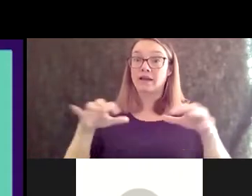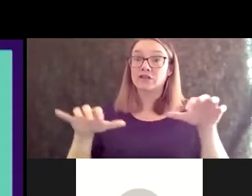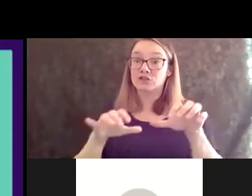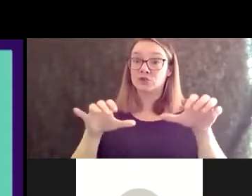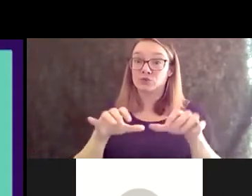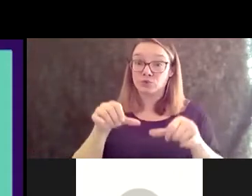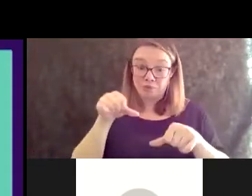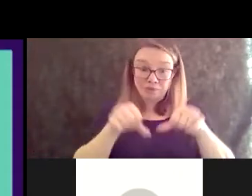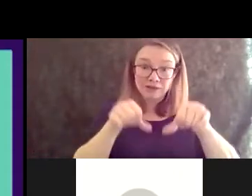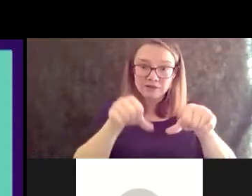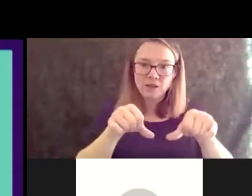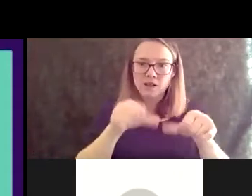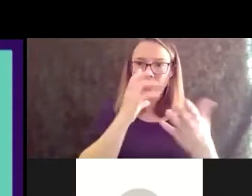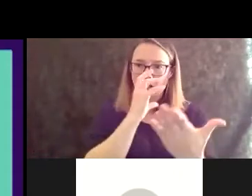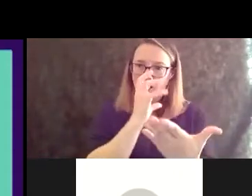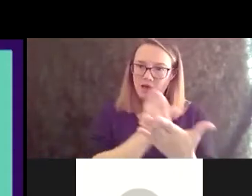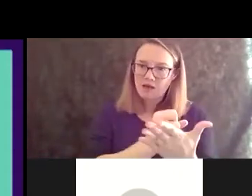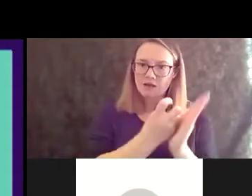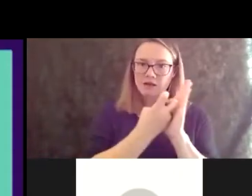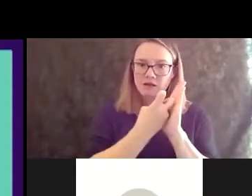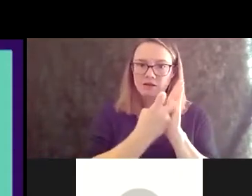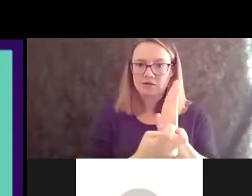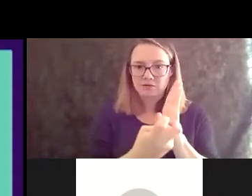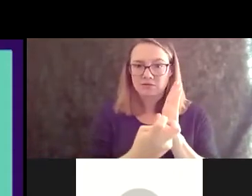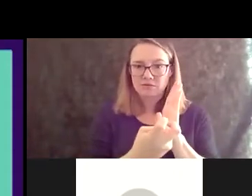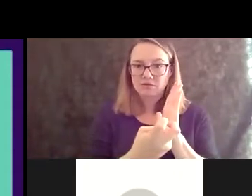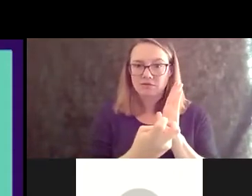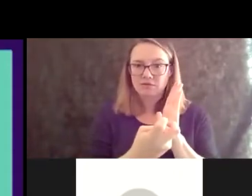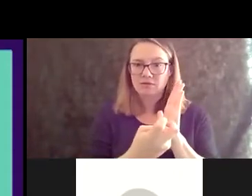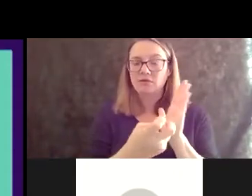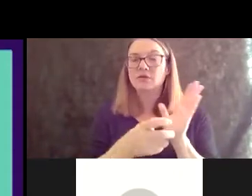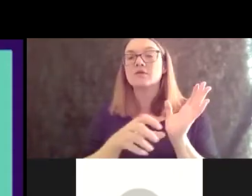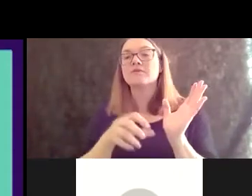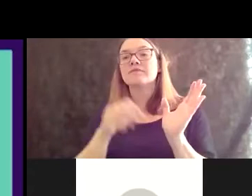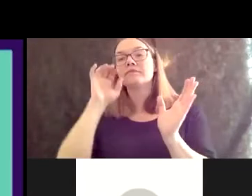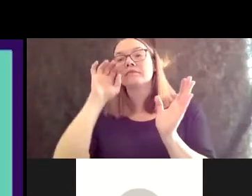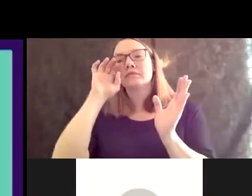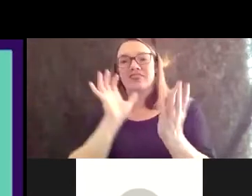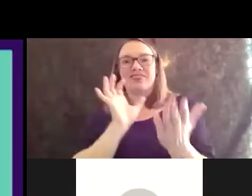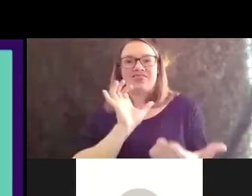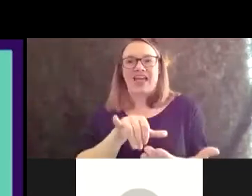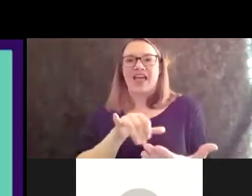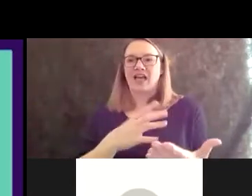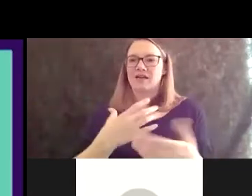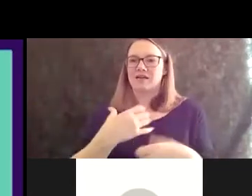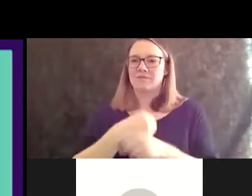be in the moment and be fully present, because I know that this brings me joy.